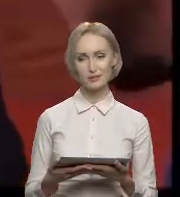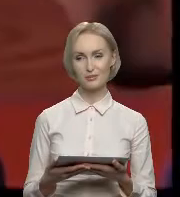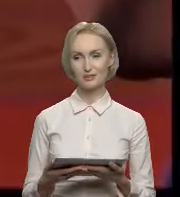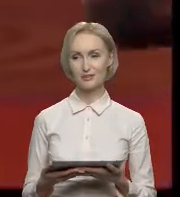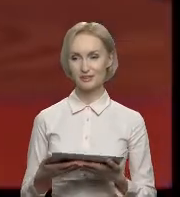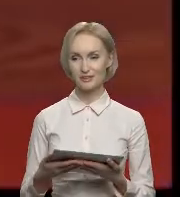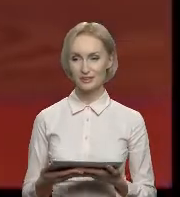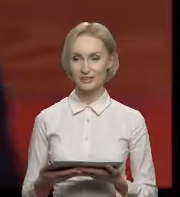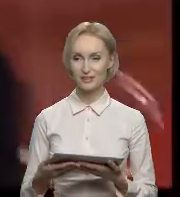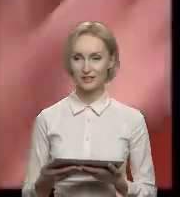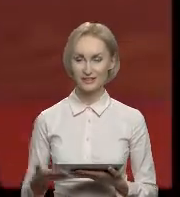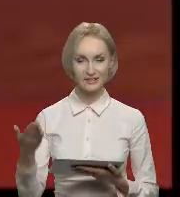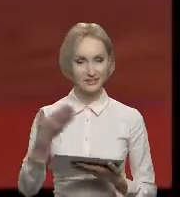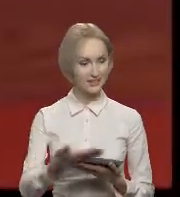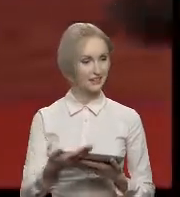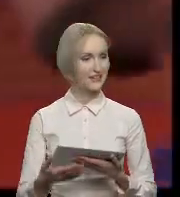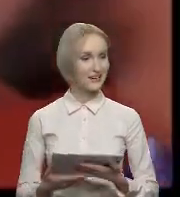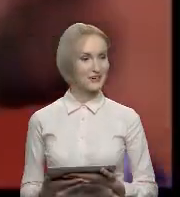if I'm at work and you're with him.